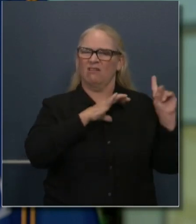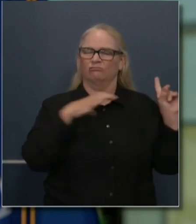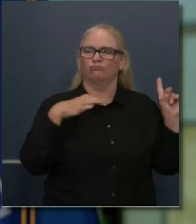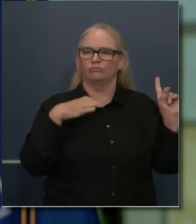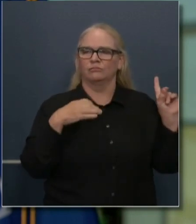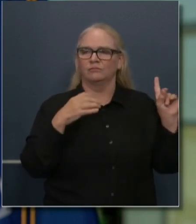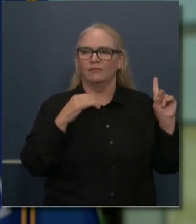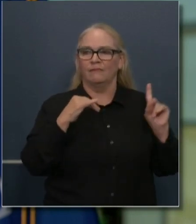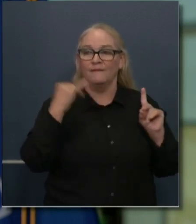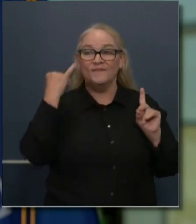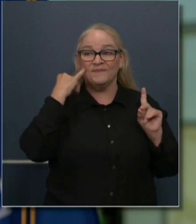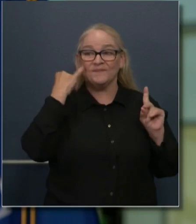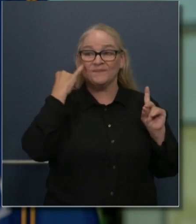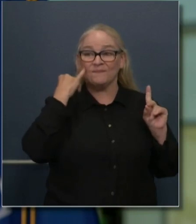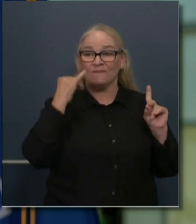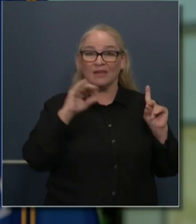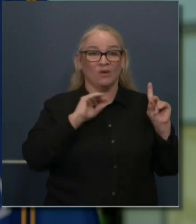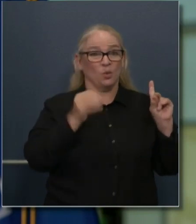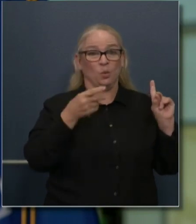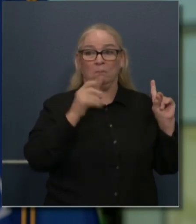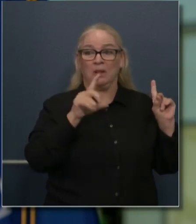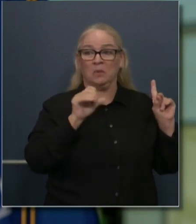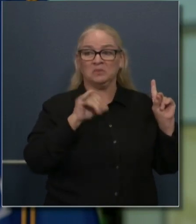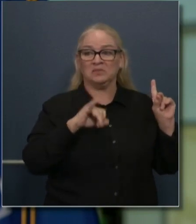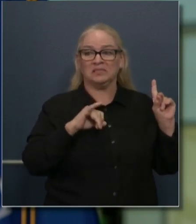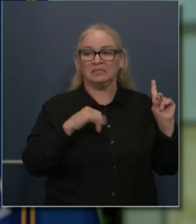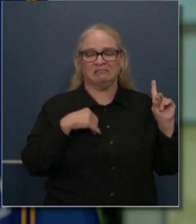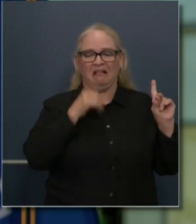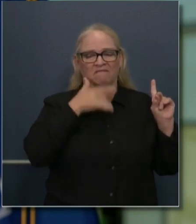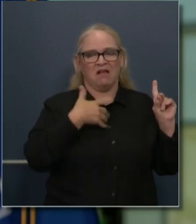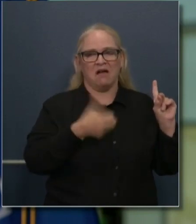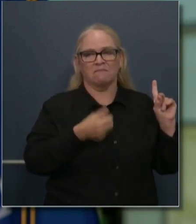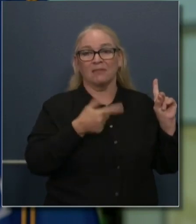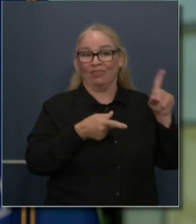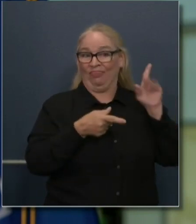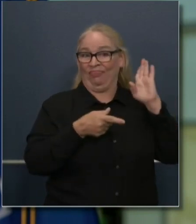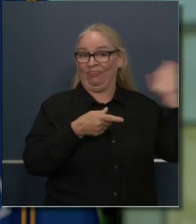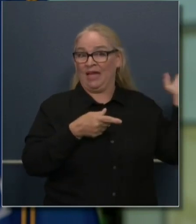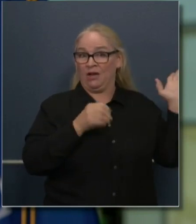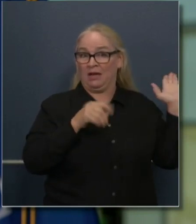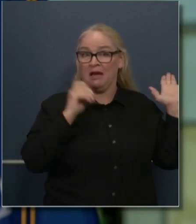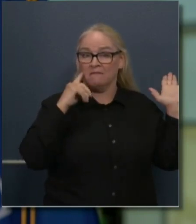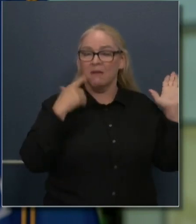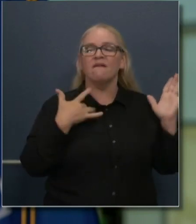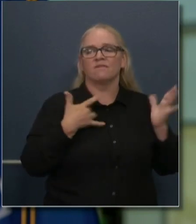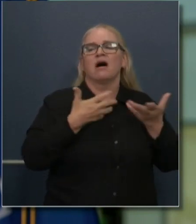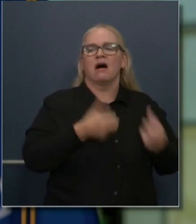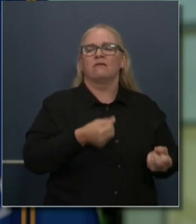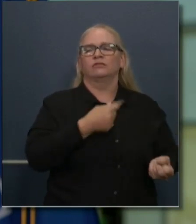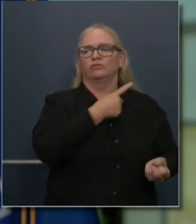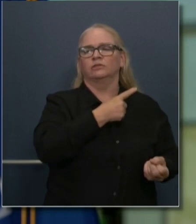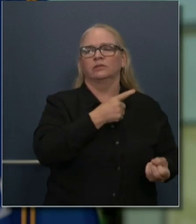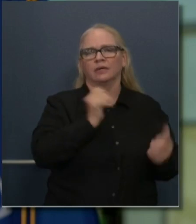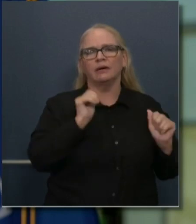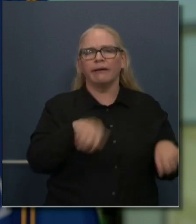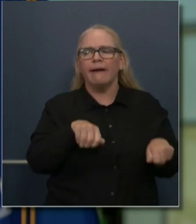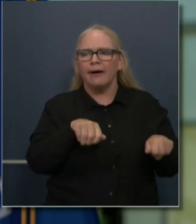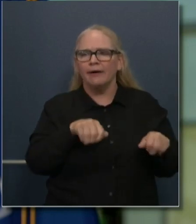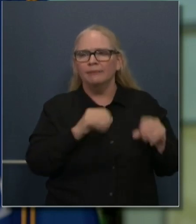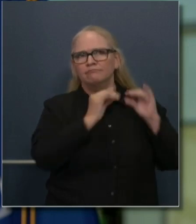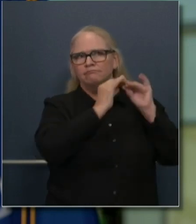confident in that statement. But because she's there, I have deep confidence in her capacity to pull something off,